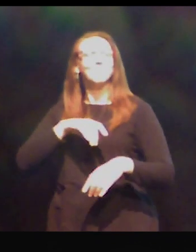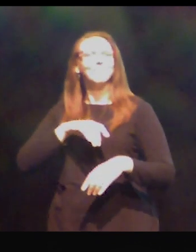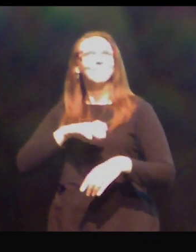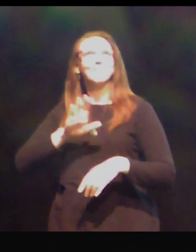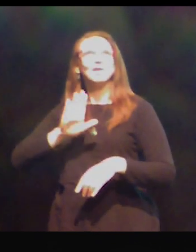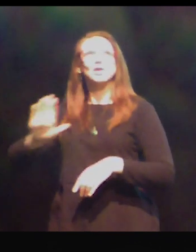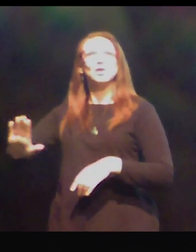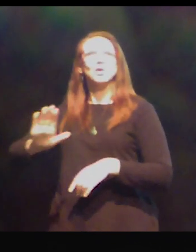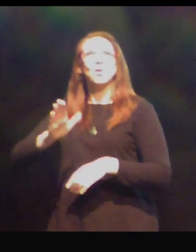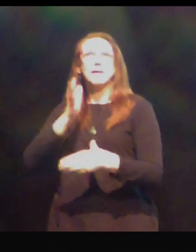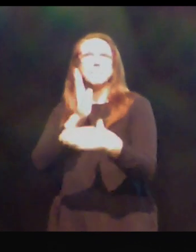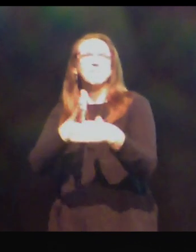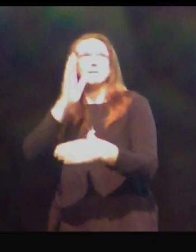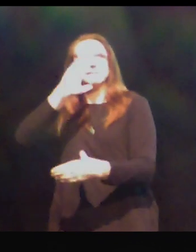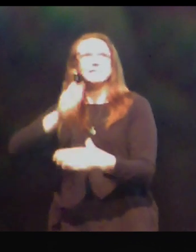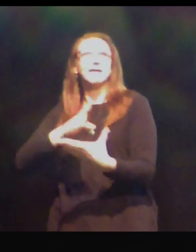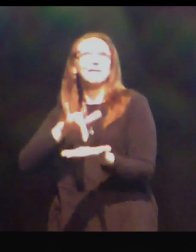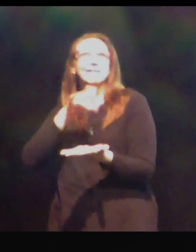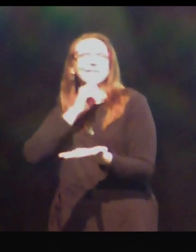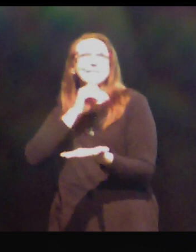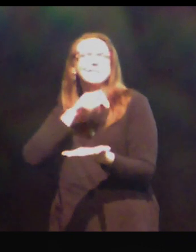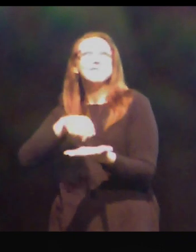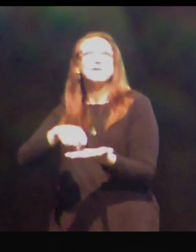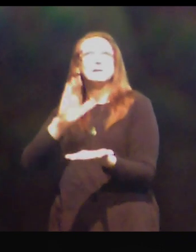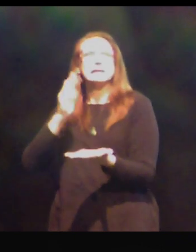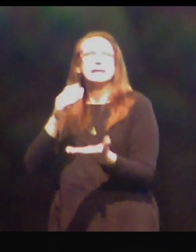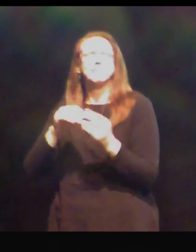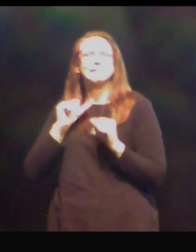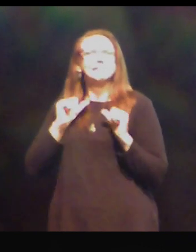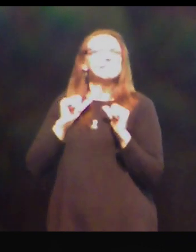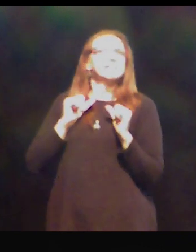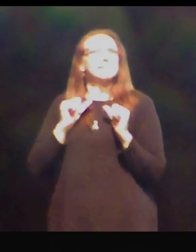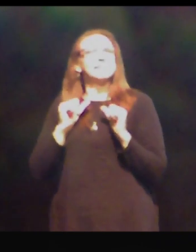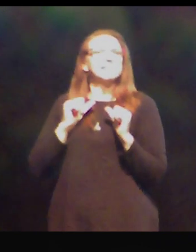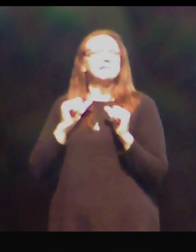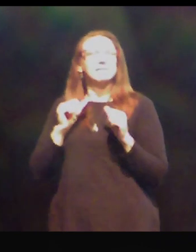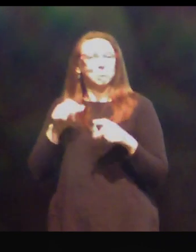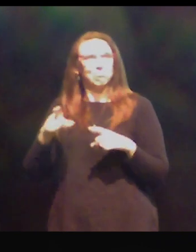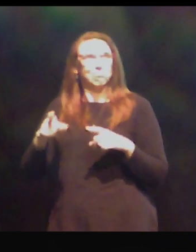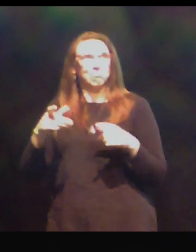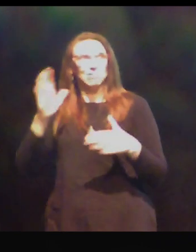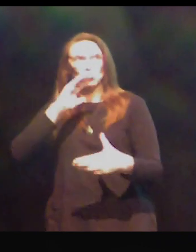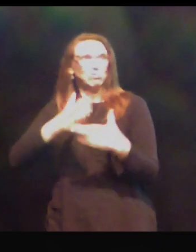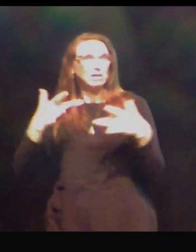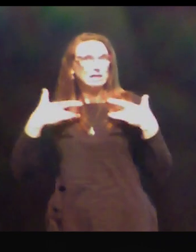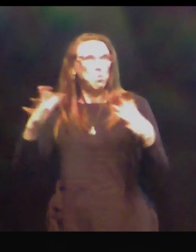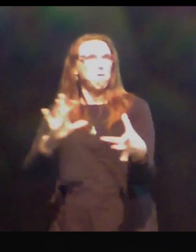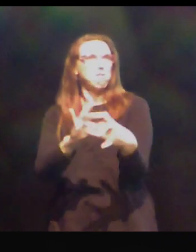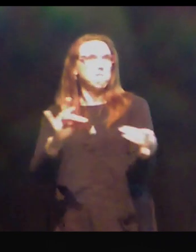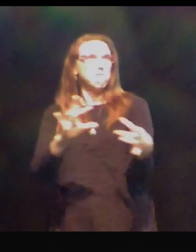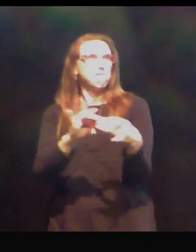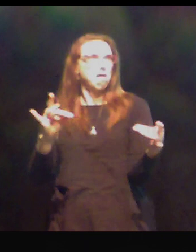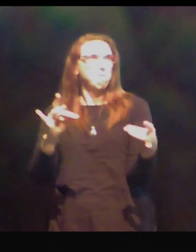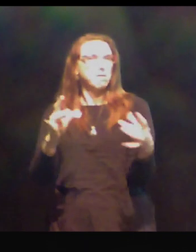your middle son seemed perhaps the most reticent, or did he not want to comment on camera